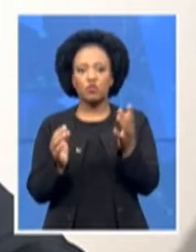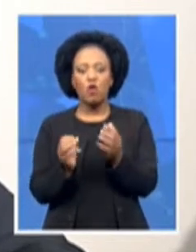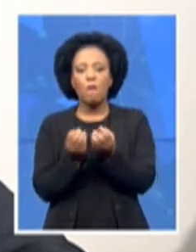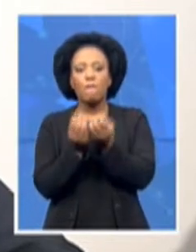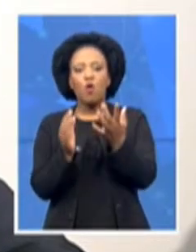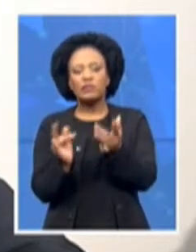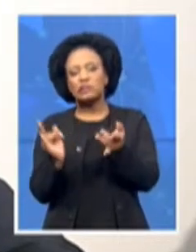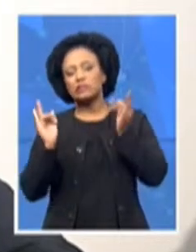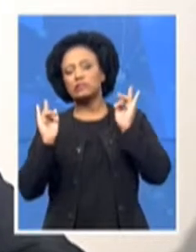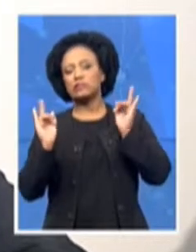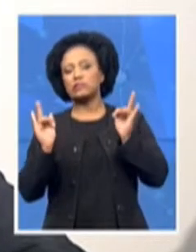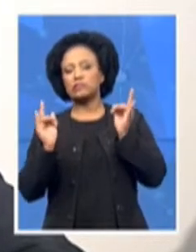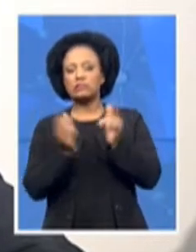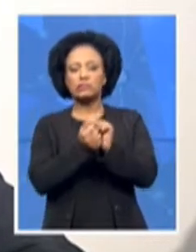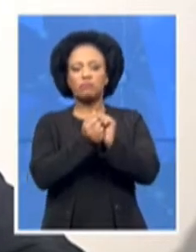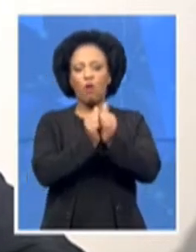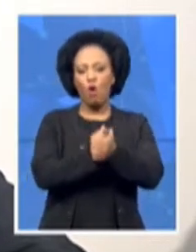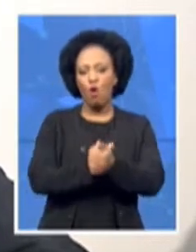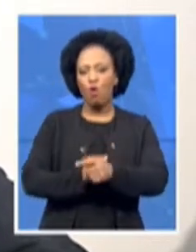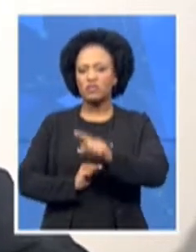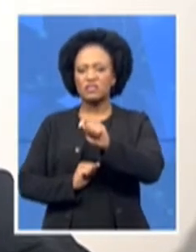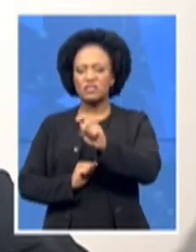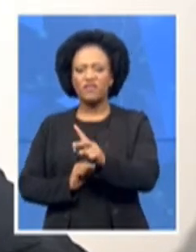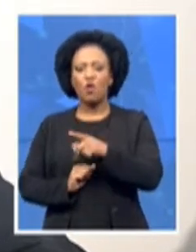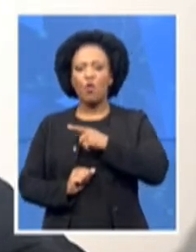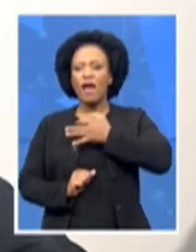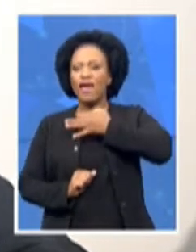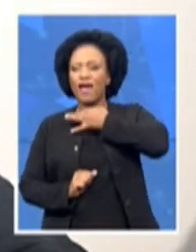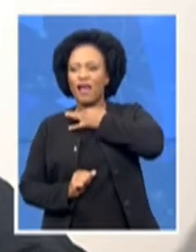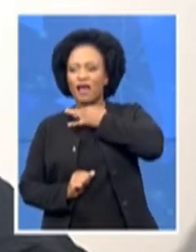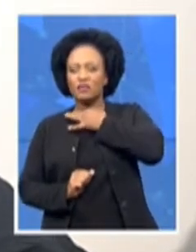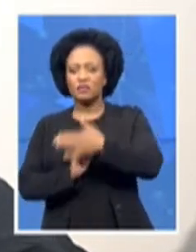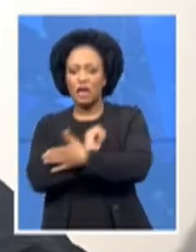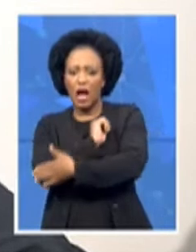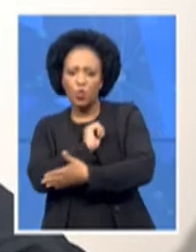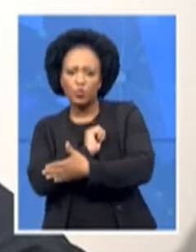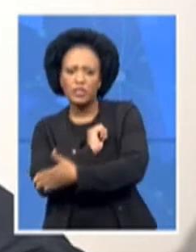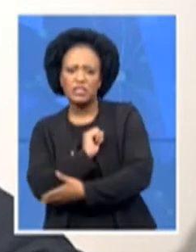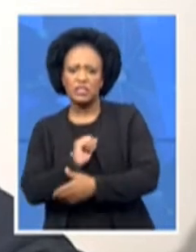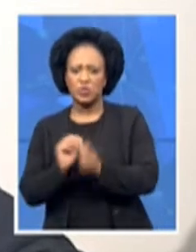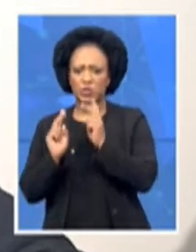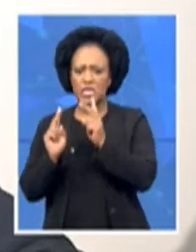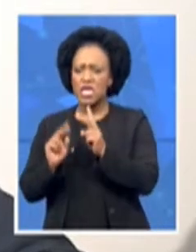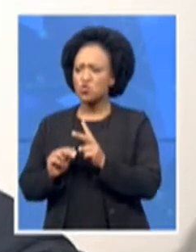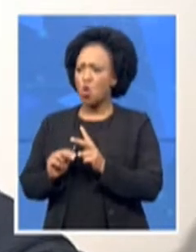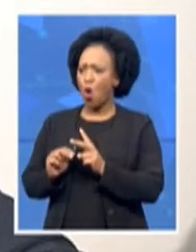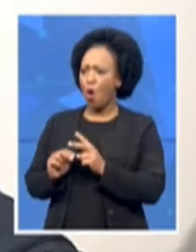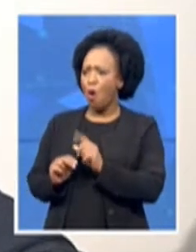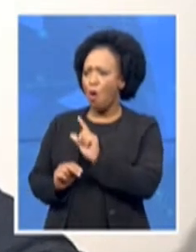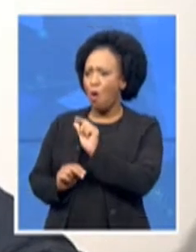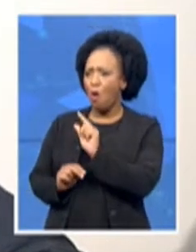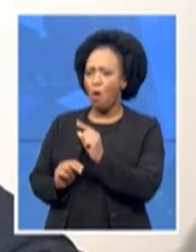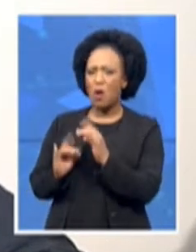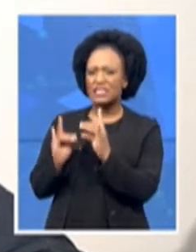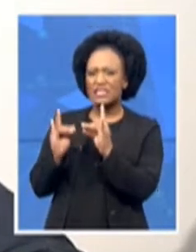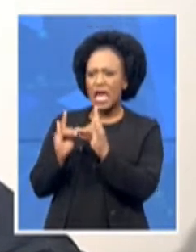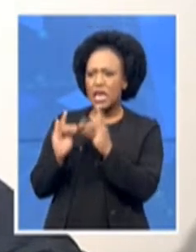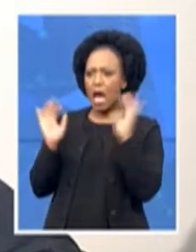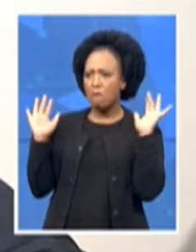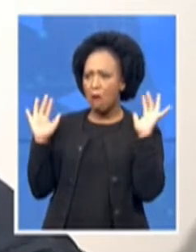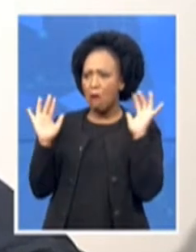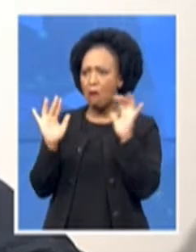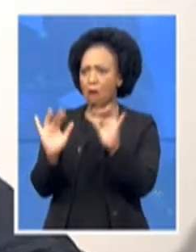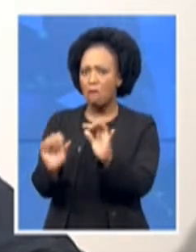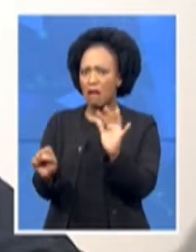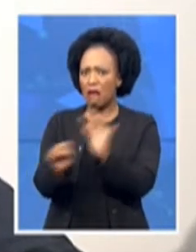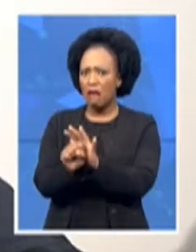England and other parts of Europe, full stadiums, and you wonder, is this in the real world? It is in the